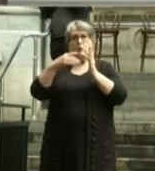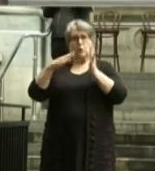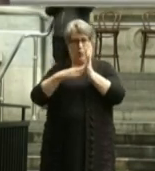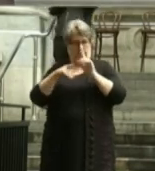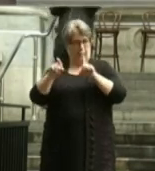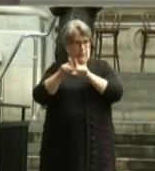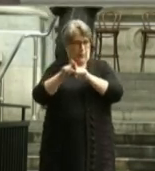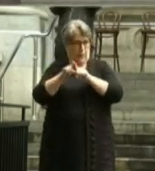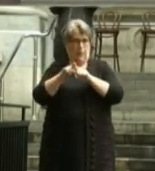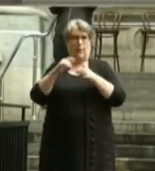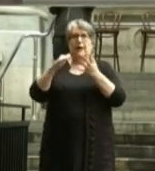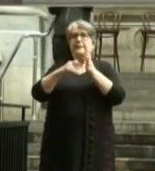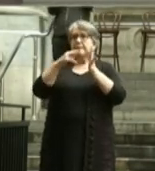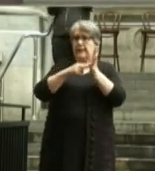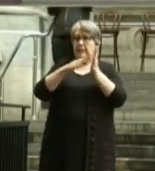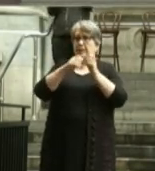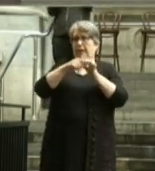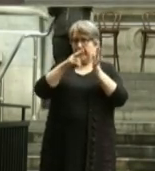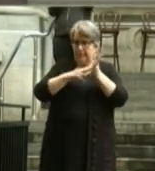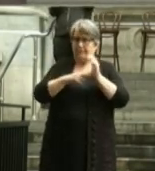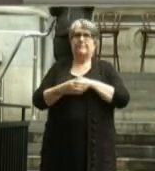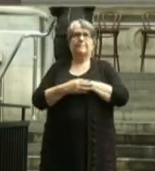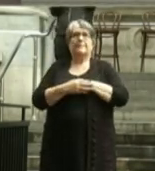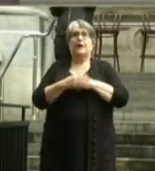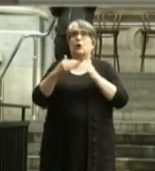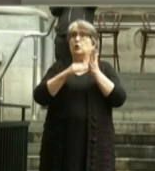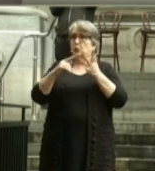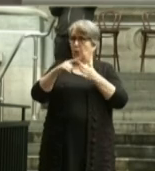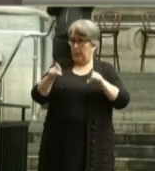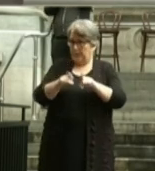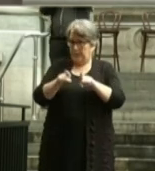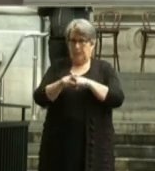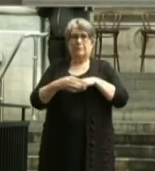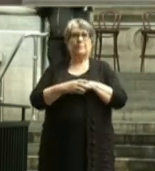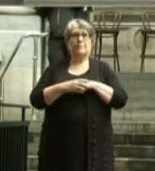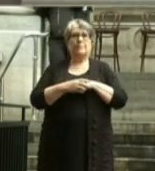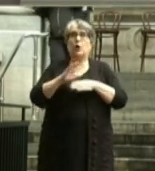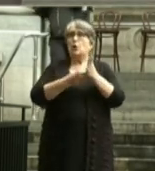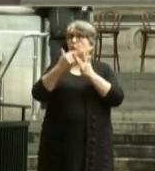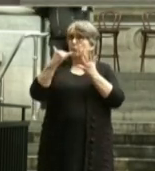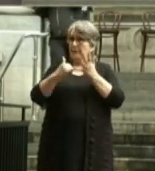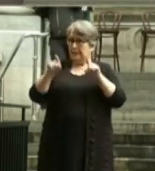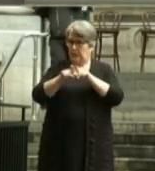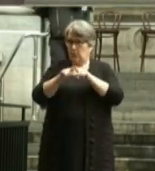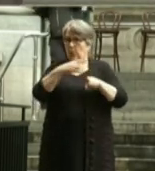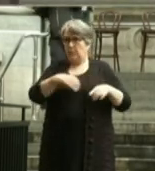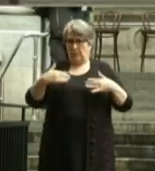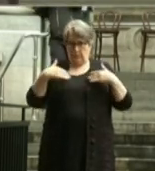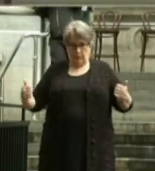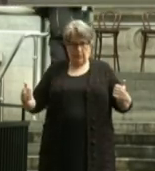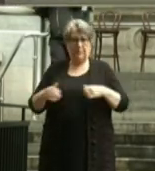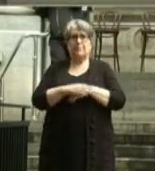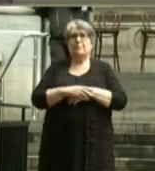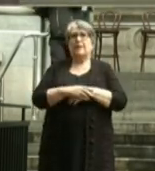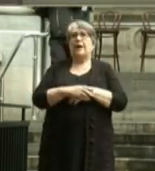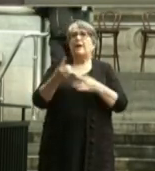Koutas-Antonis, the Honourable Stephen Mulligan, the Honourable Zoe Bedison, the Honourable Chris Picton, the Honourable